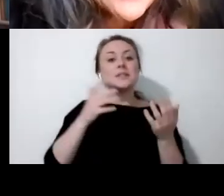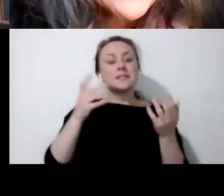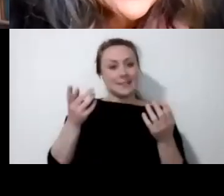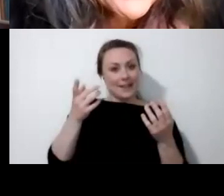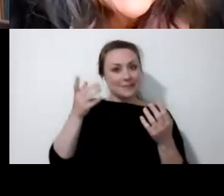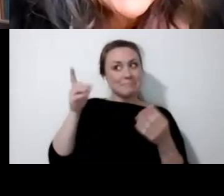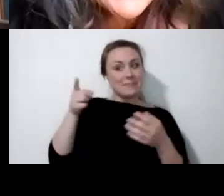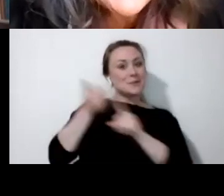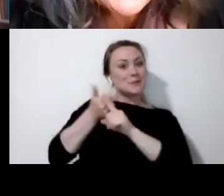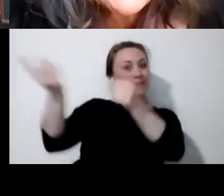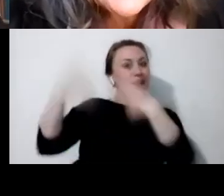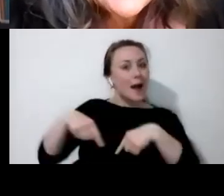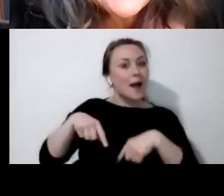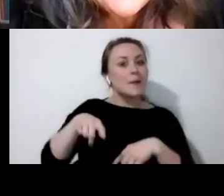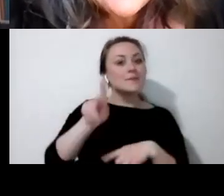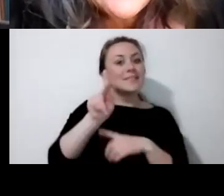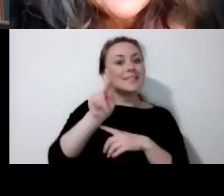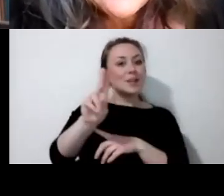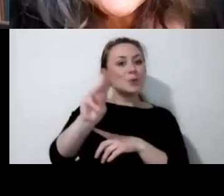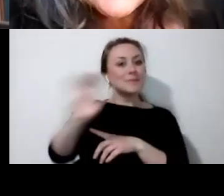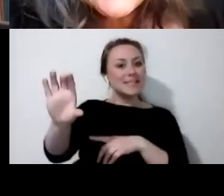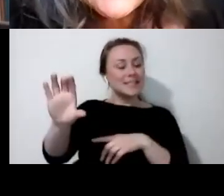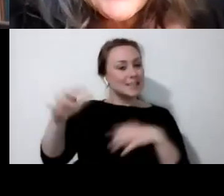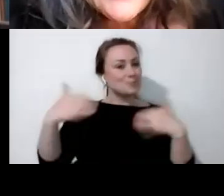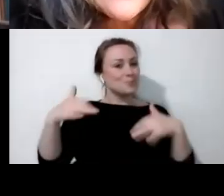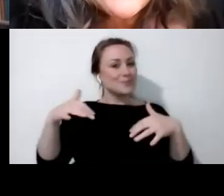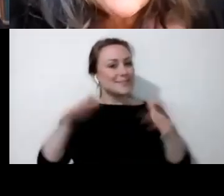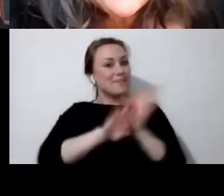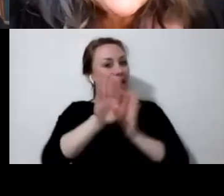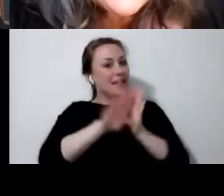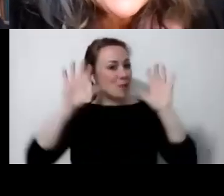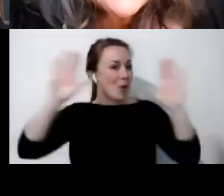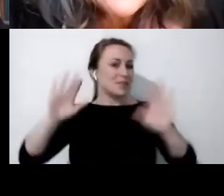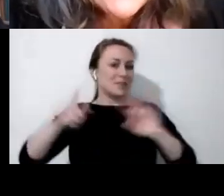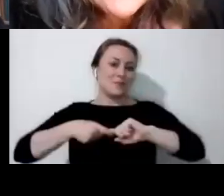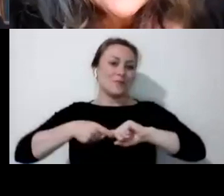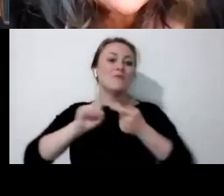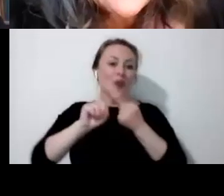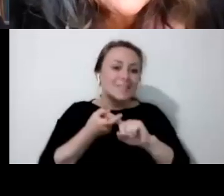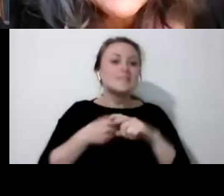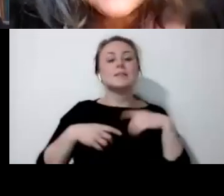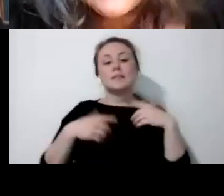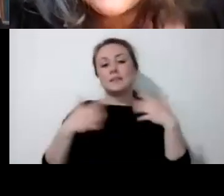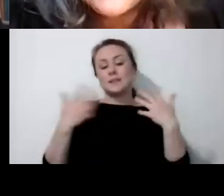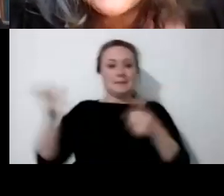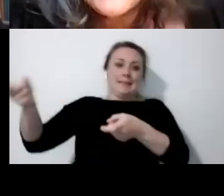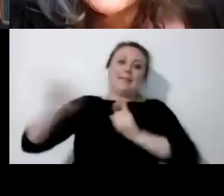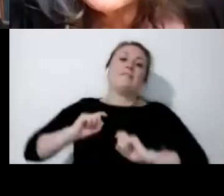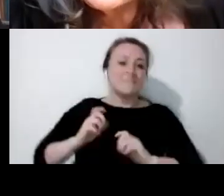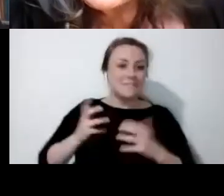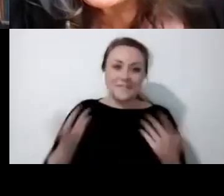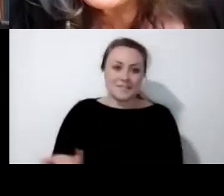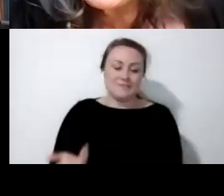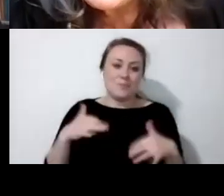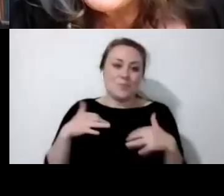great friendships, and it's such a gift to have the visiting residents who come from Ghana and Peru,